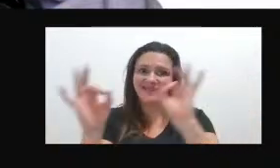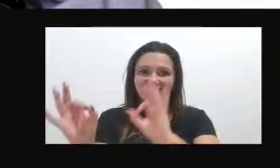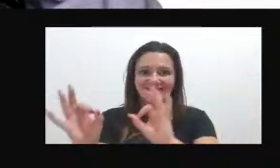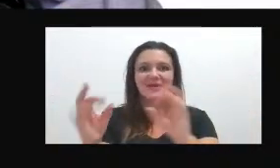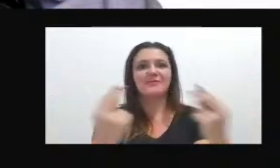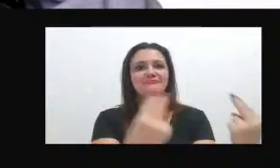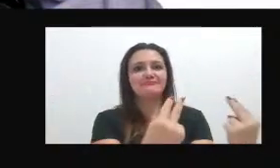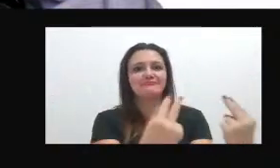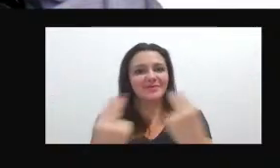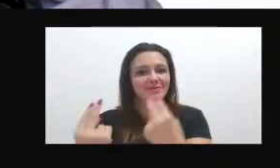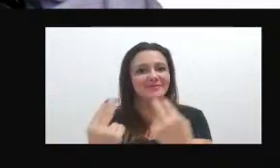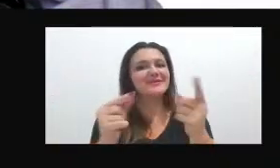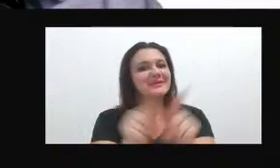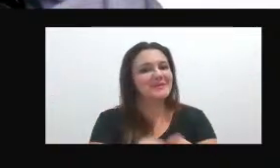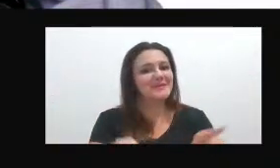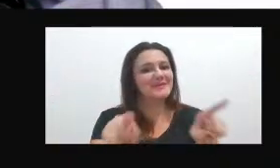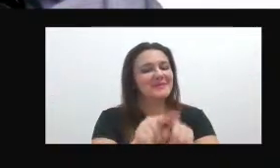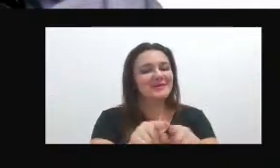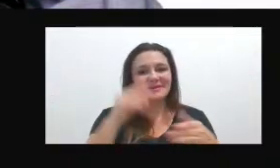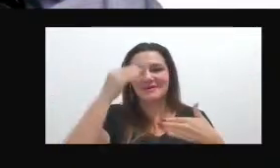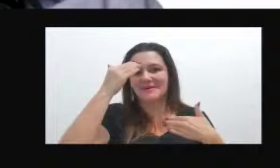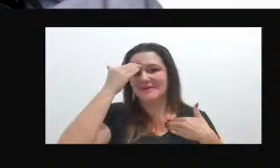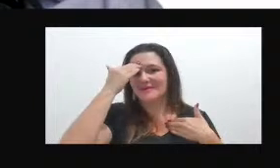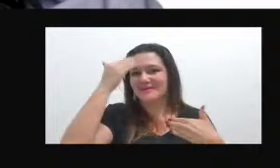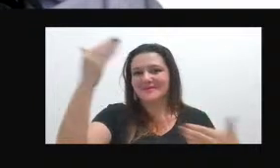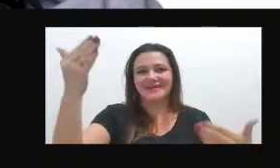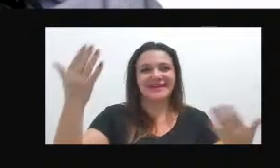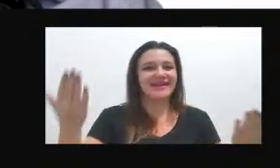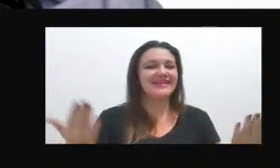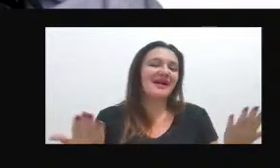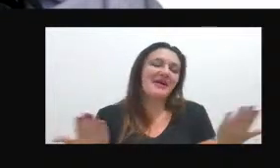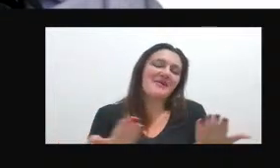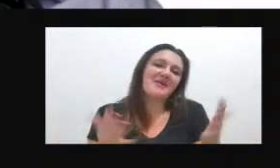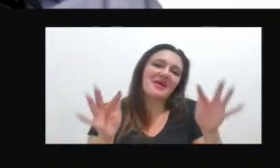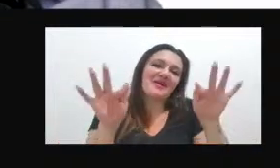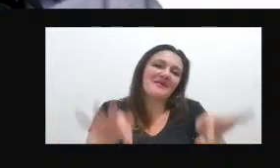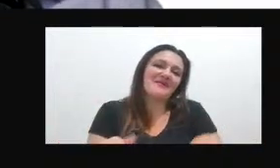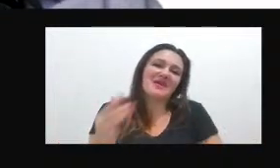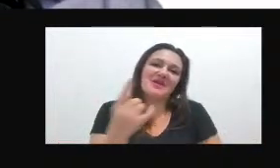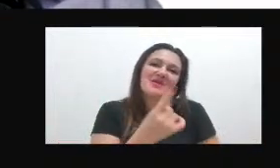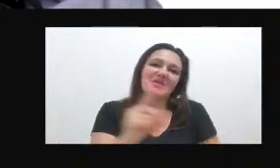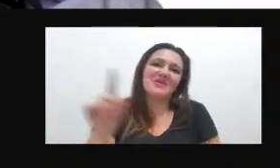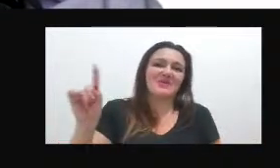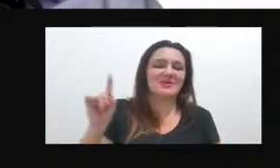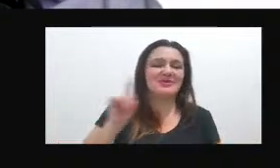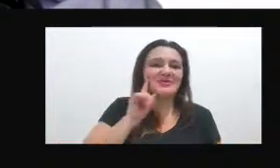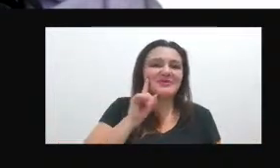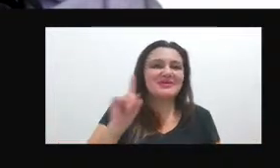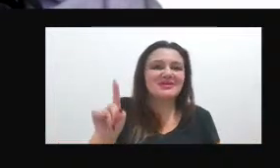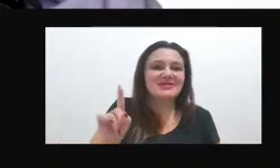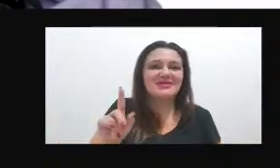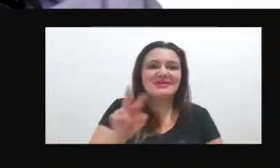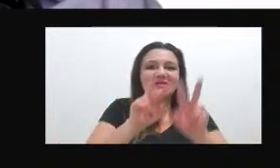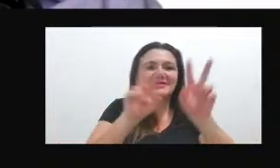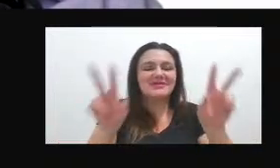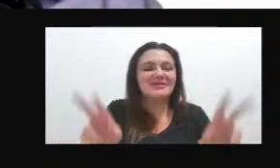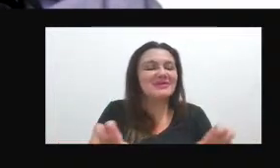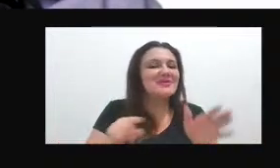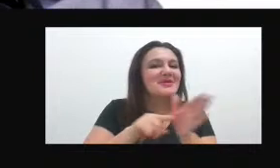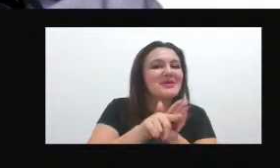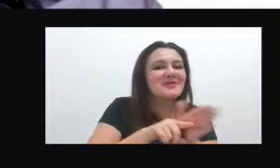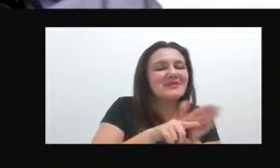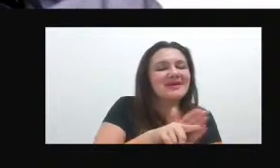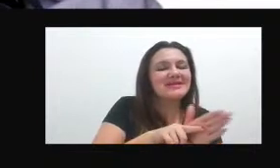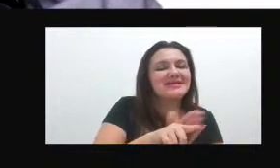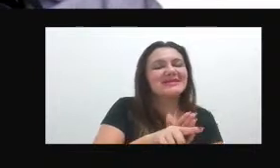Thanks everyone who's finishing our last day with us. And about the research, Graham and in the video show where